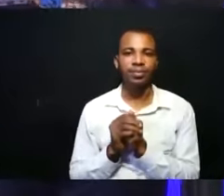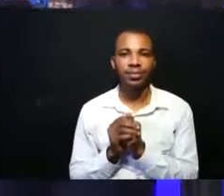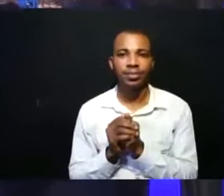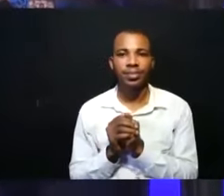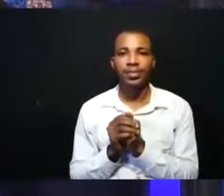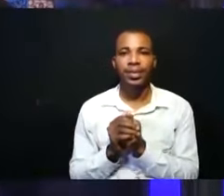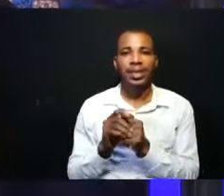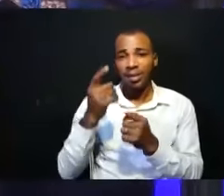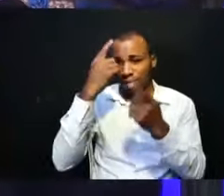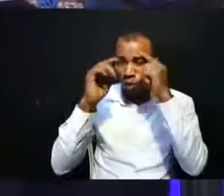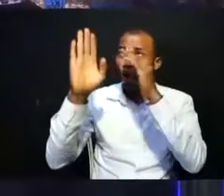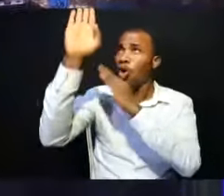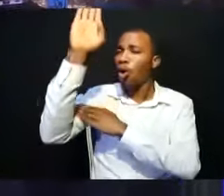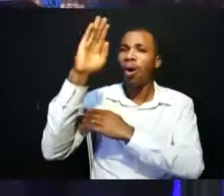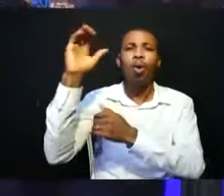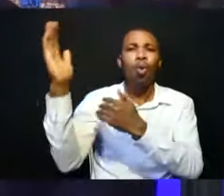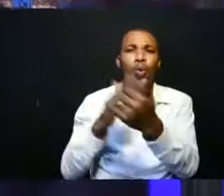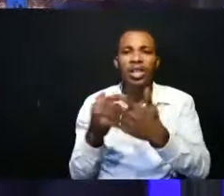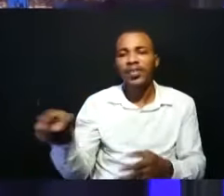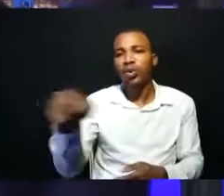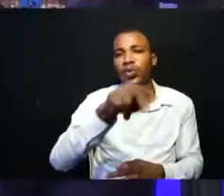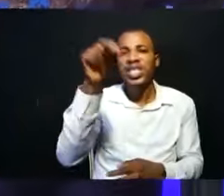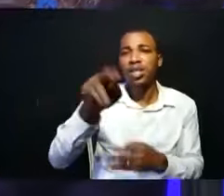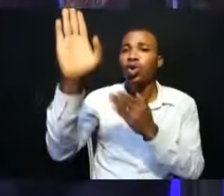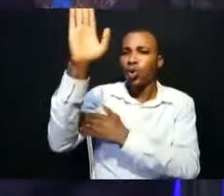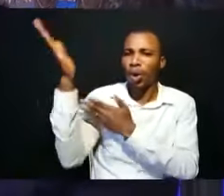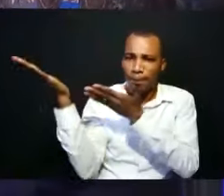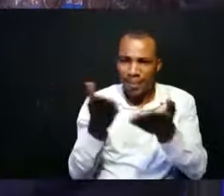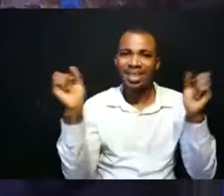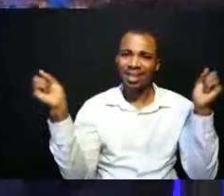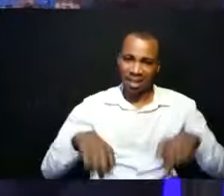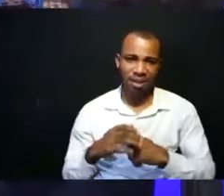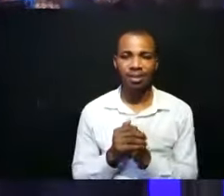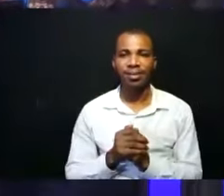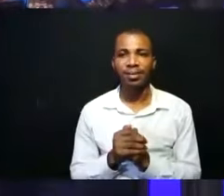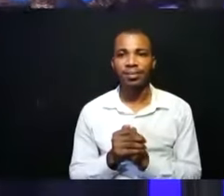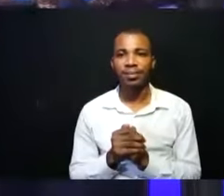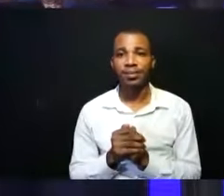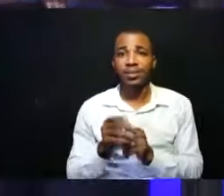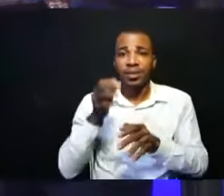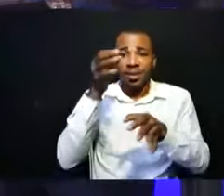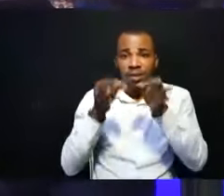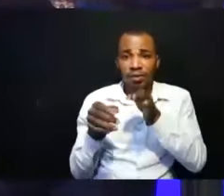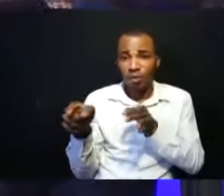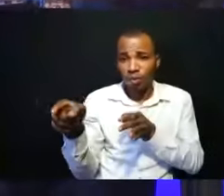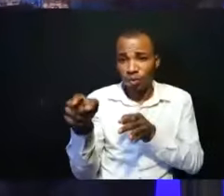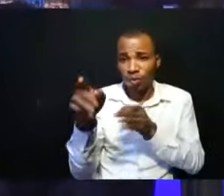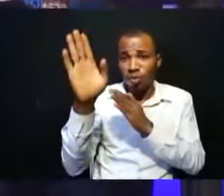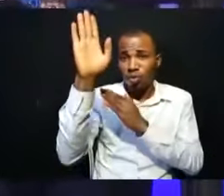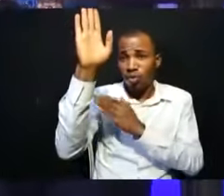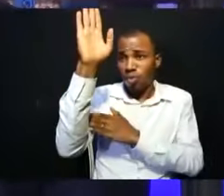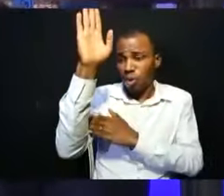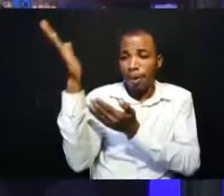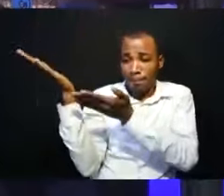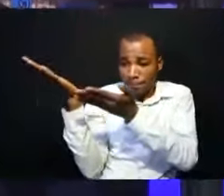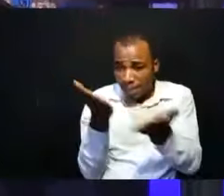That he has the ability to meet their needs. Having ability to meet our needs does not mean that